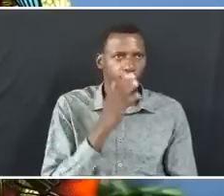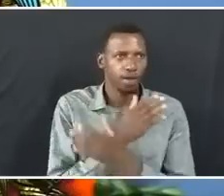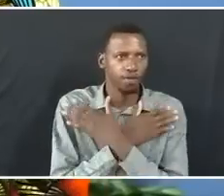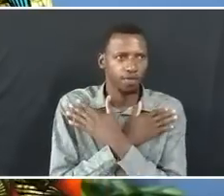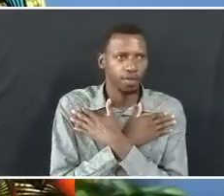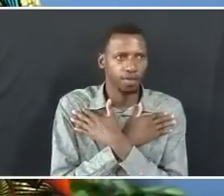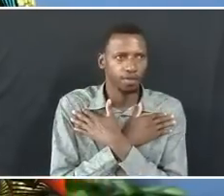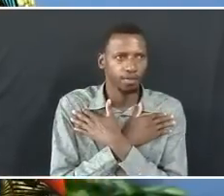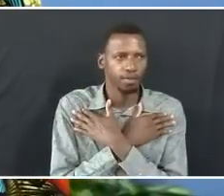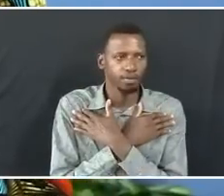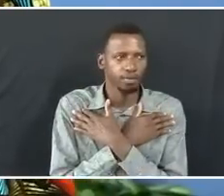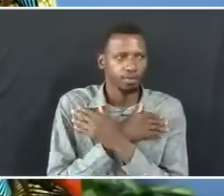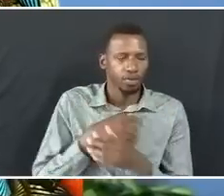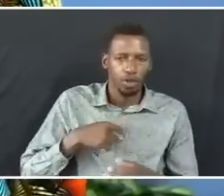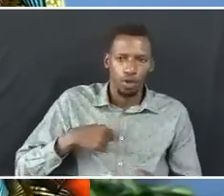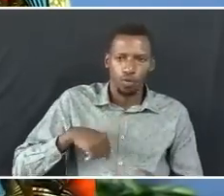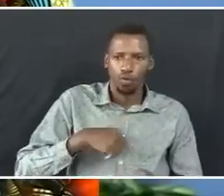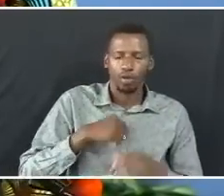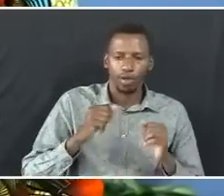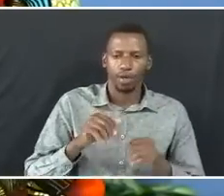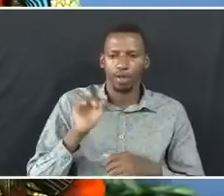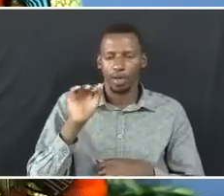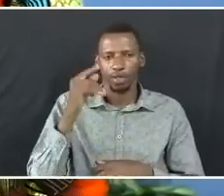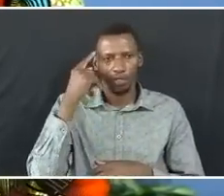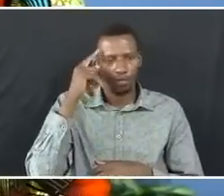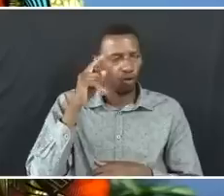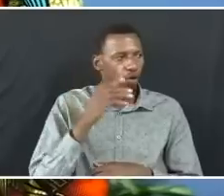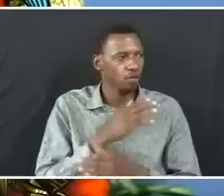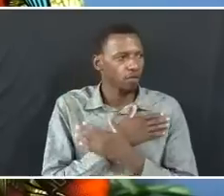We can ask for friends.